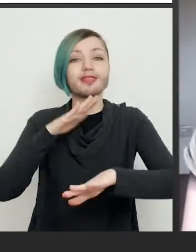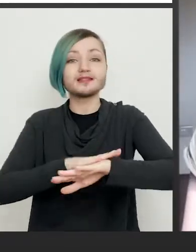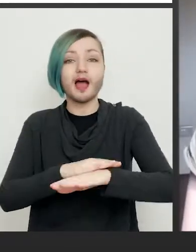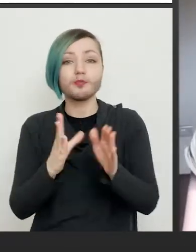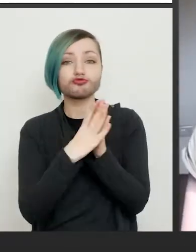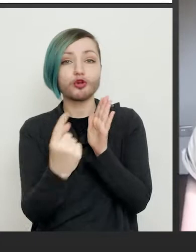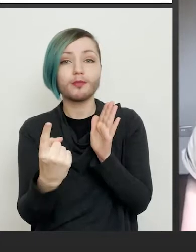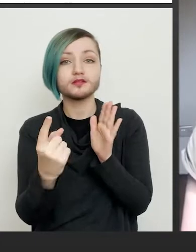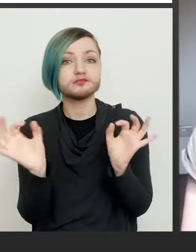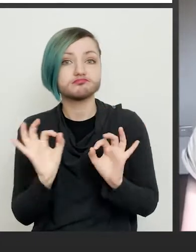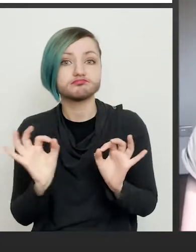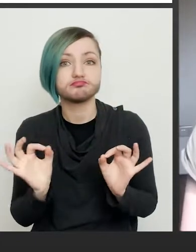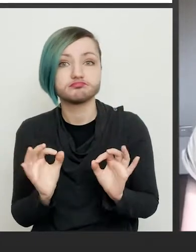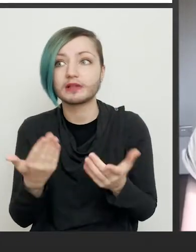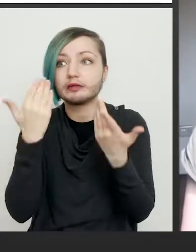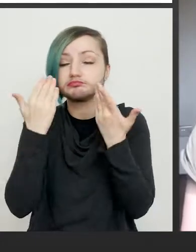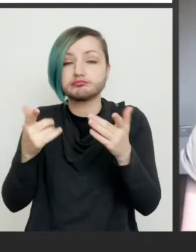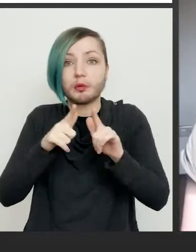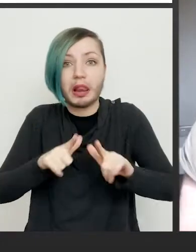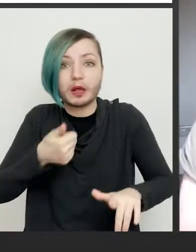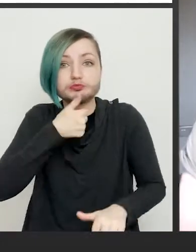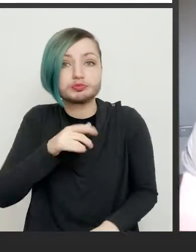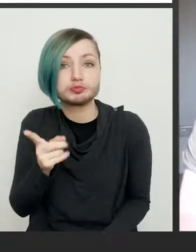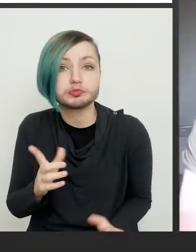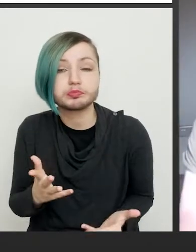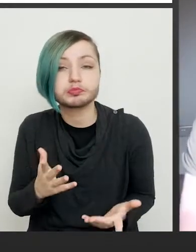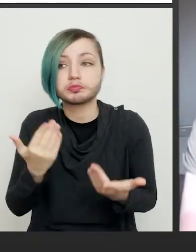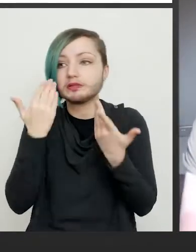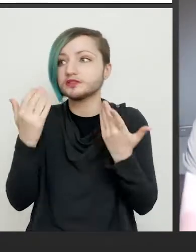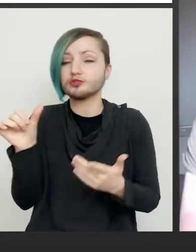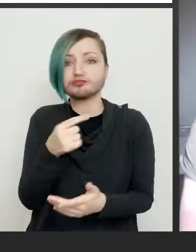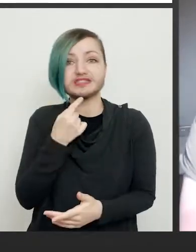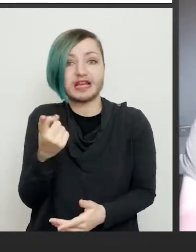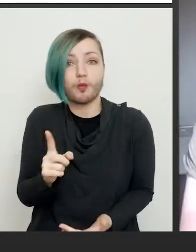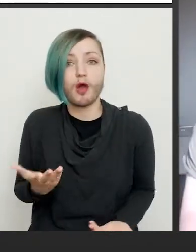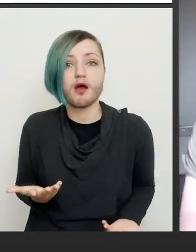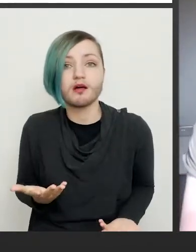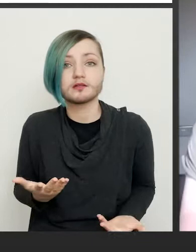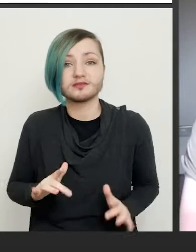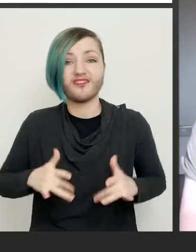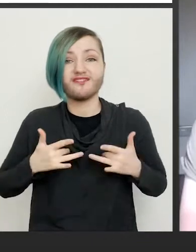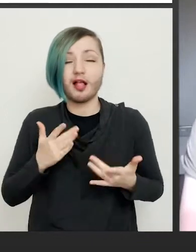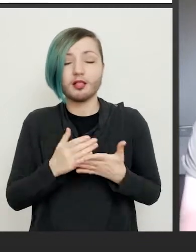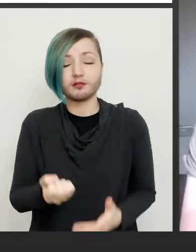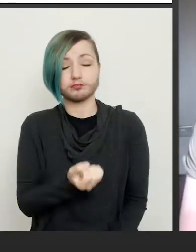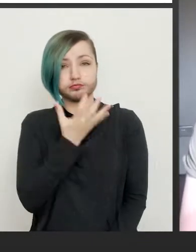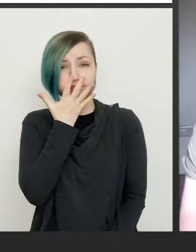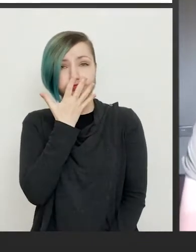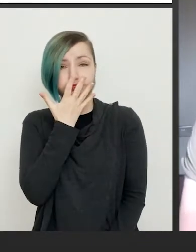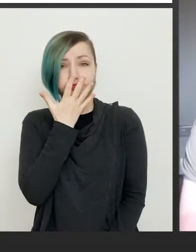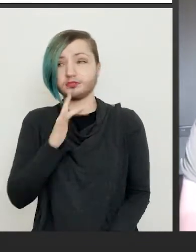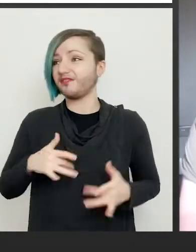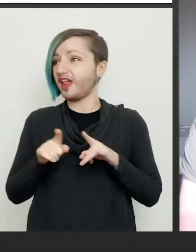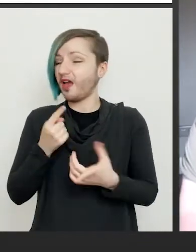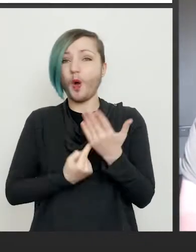models. I had no idea what this language was. I didn't know what it was that I was supposed to say. I felt shame because I thought I was the